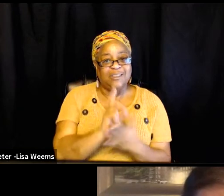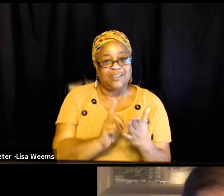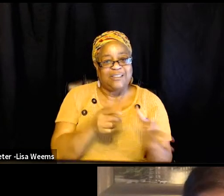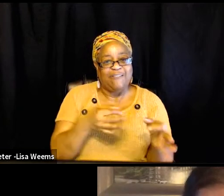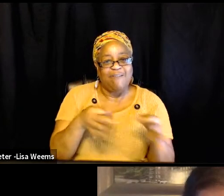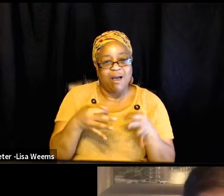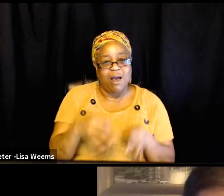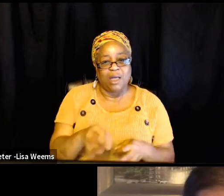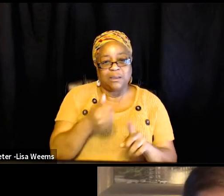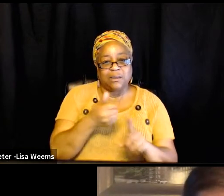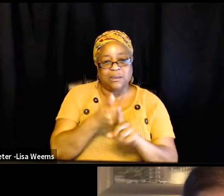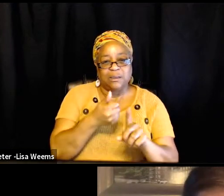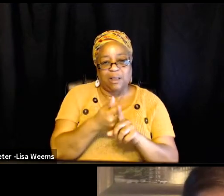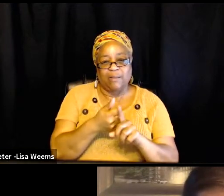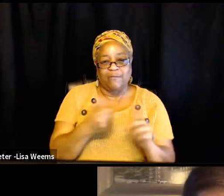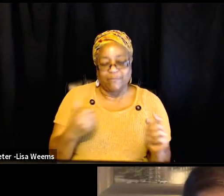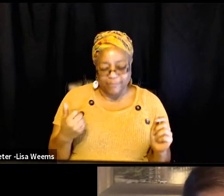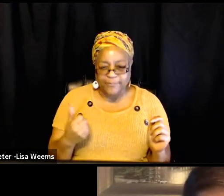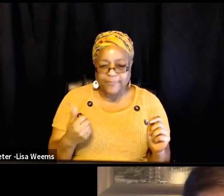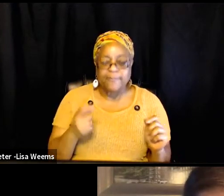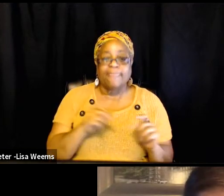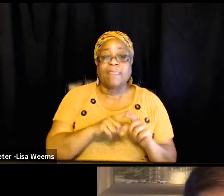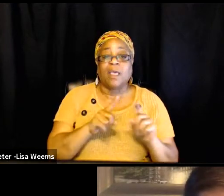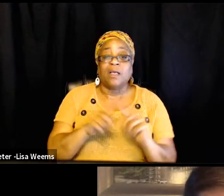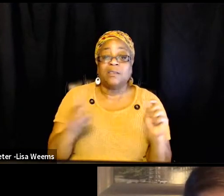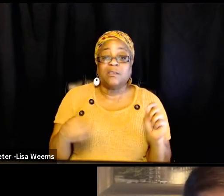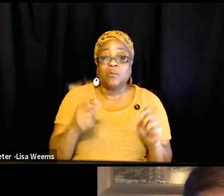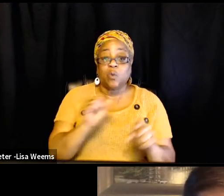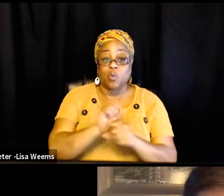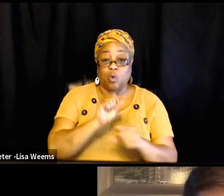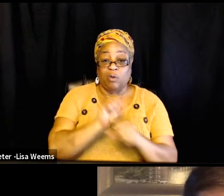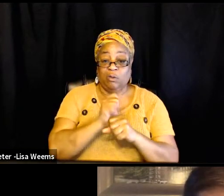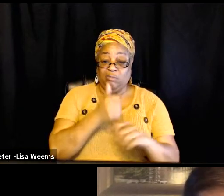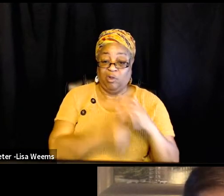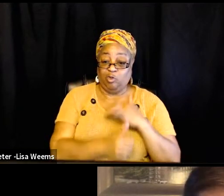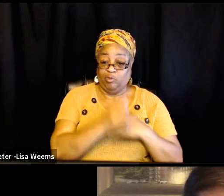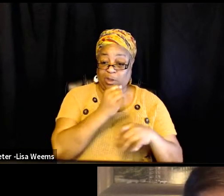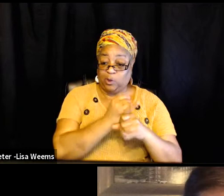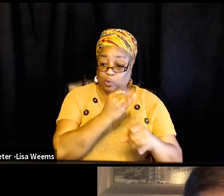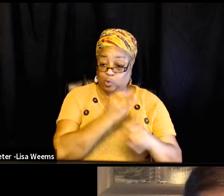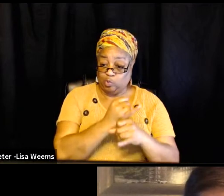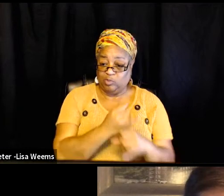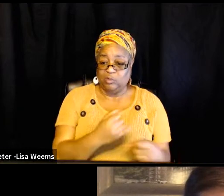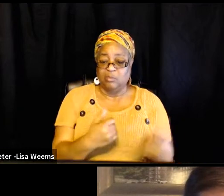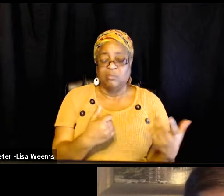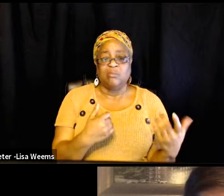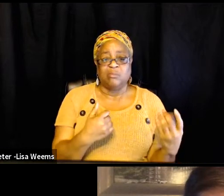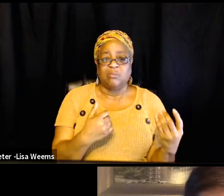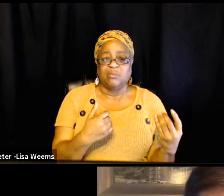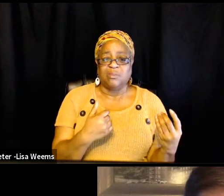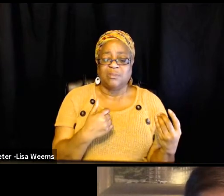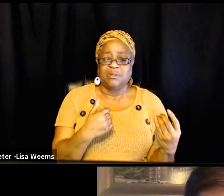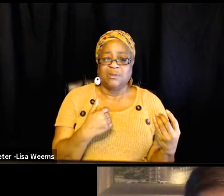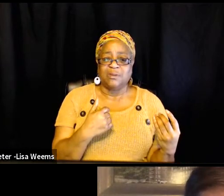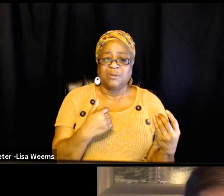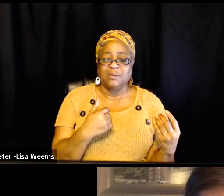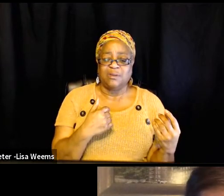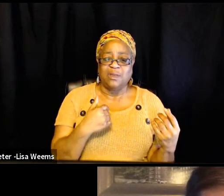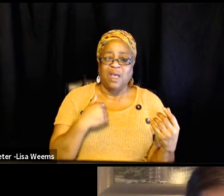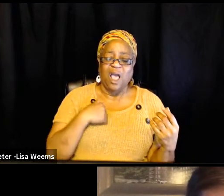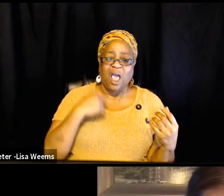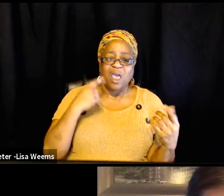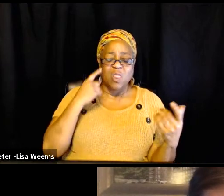time. And as someone working within an institution, I perhaps at first intuitively and then